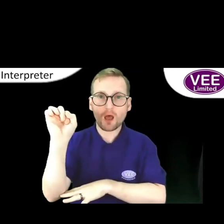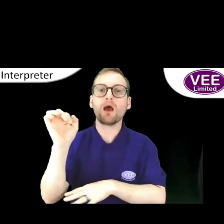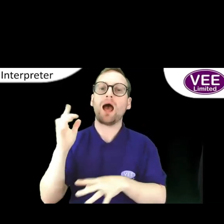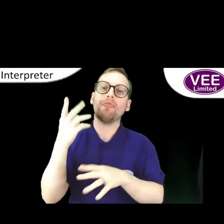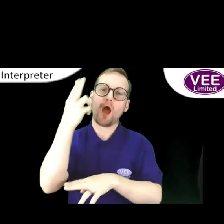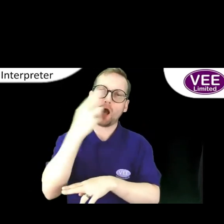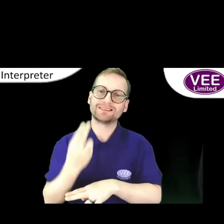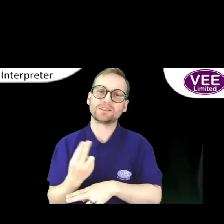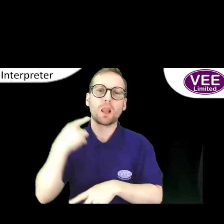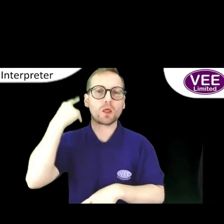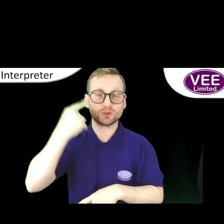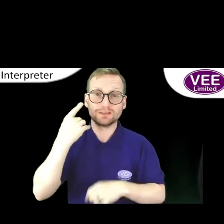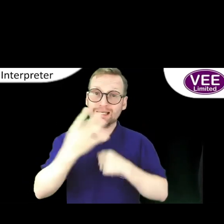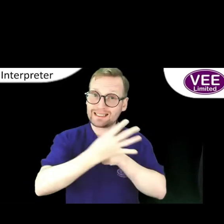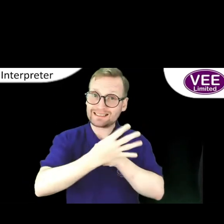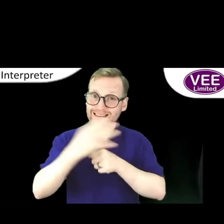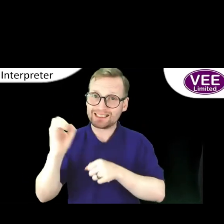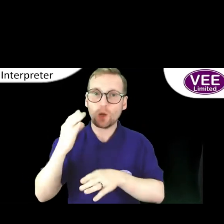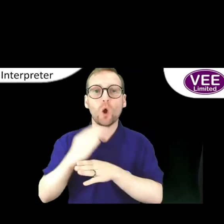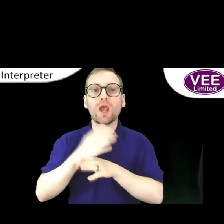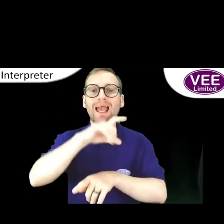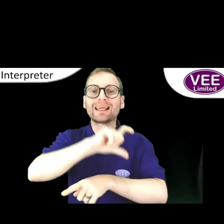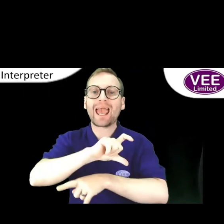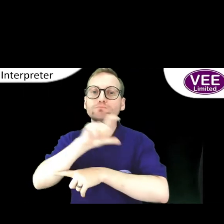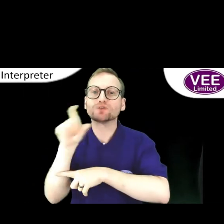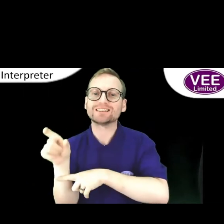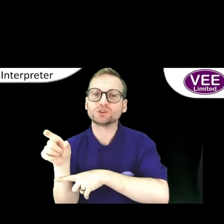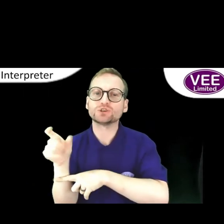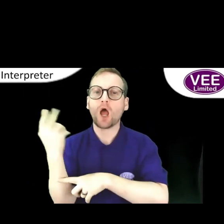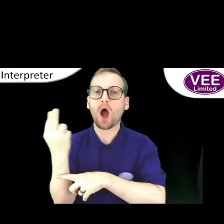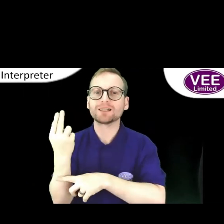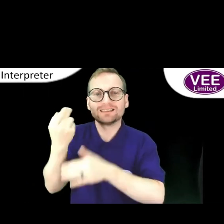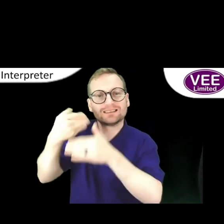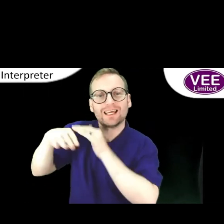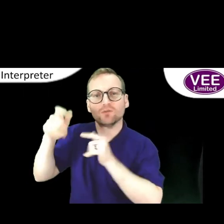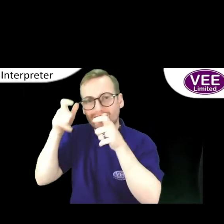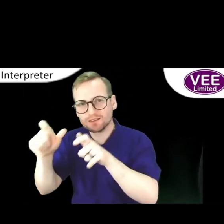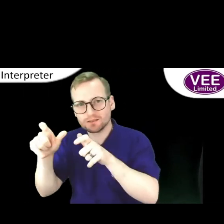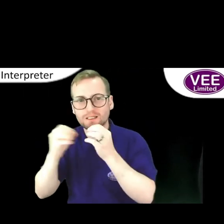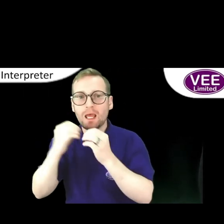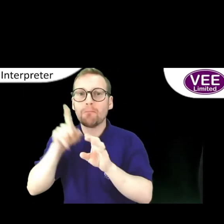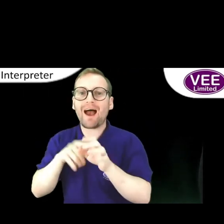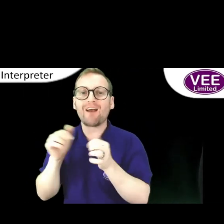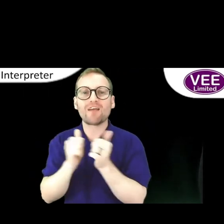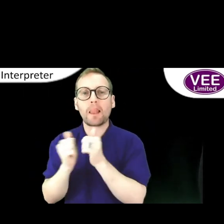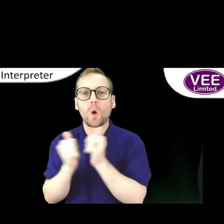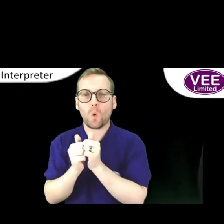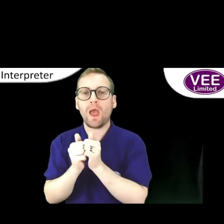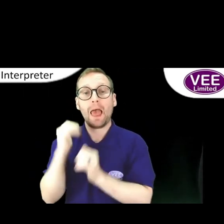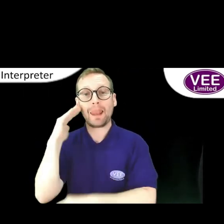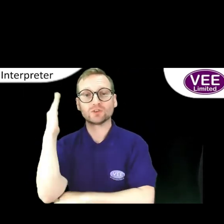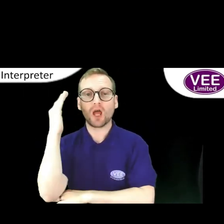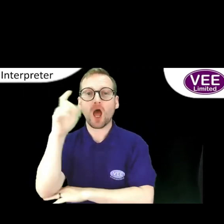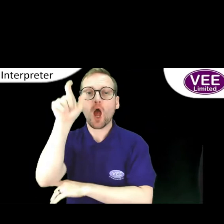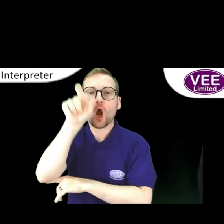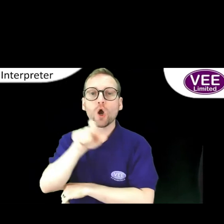Since 1990, he has lived and worked in Cambridge, where he's been an artist in residence, a bifellow, and a lecturer at Christ College